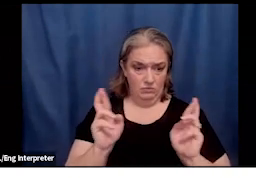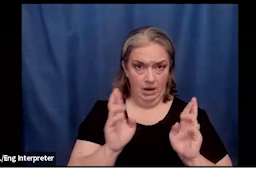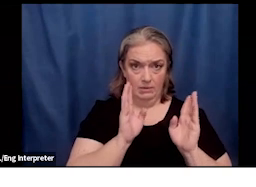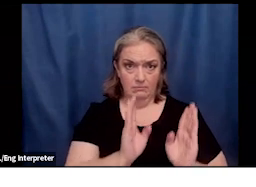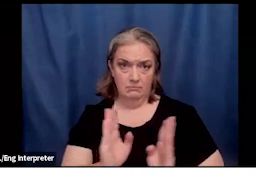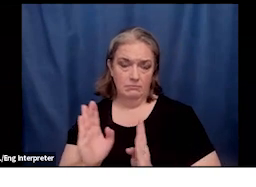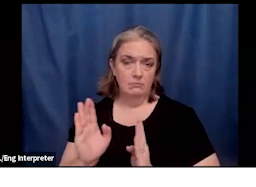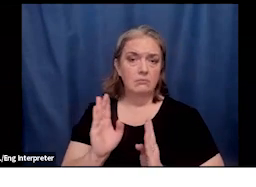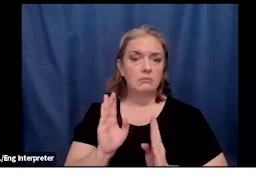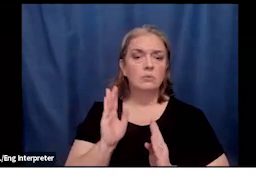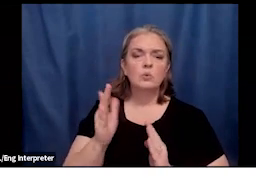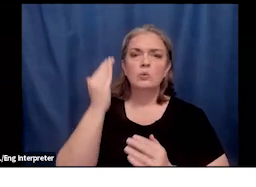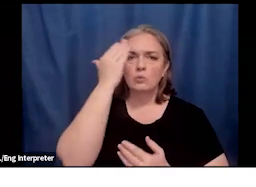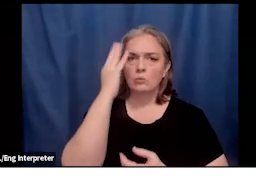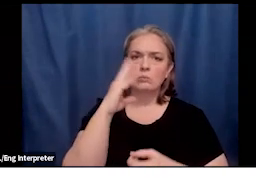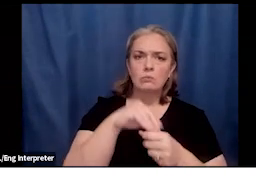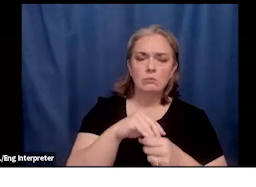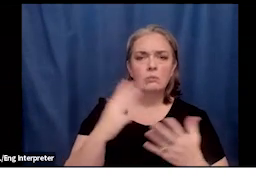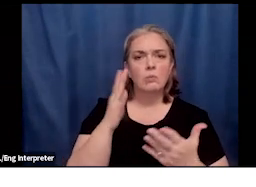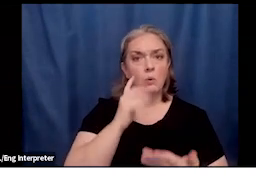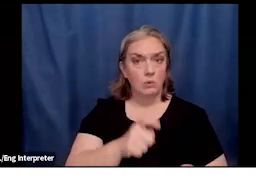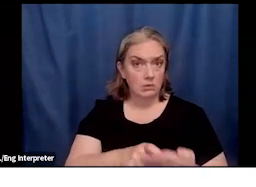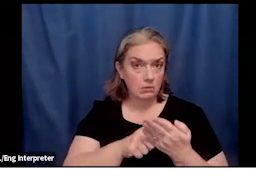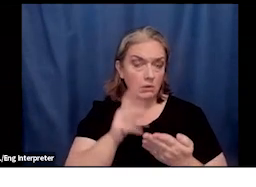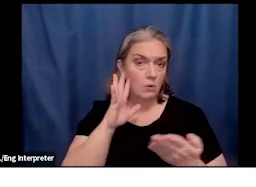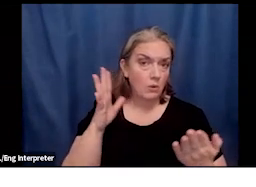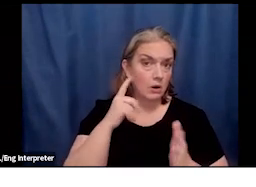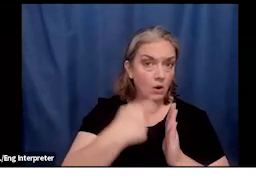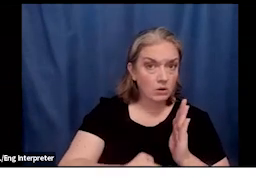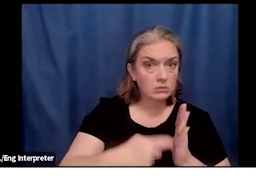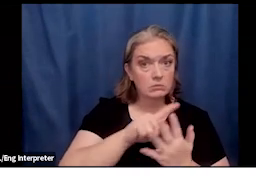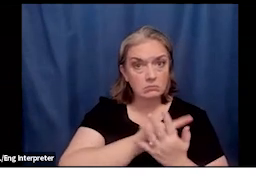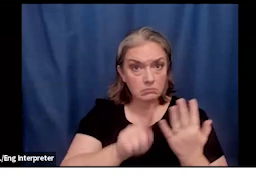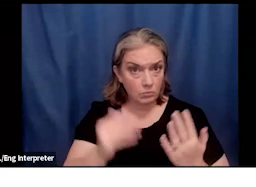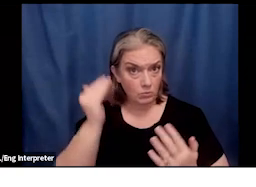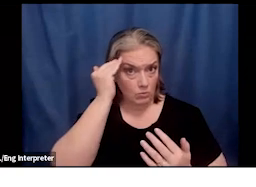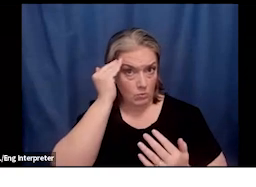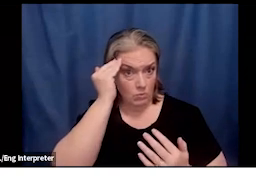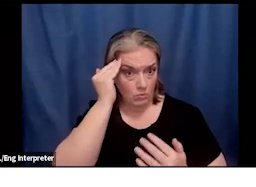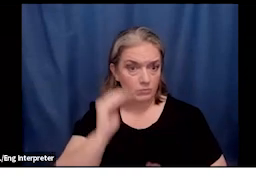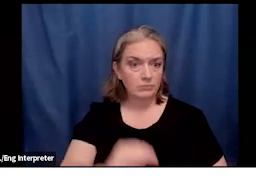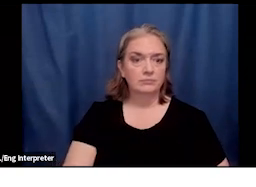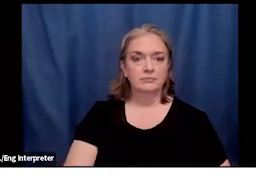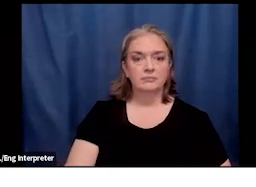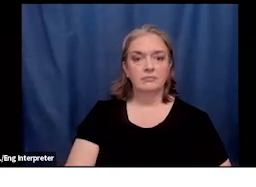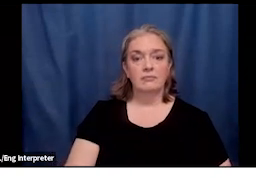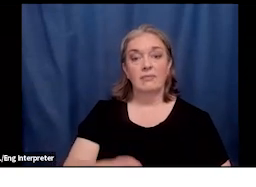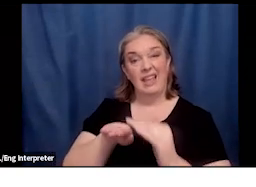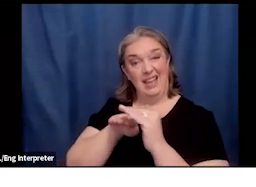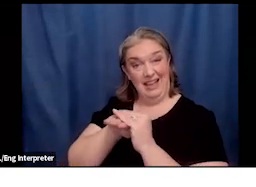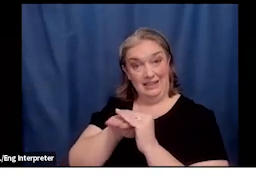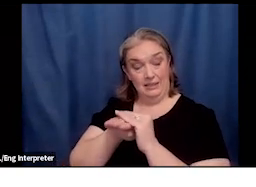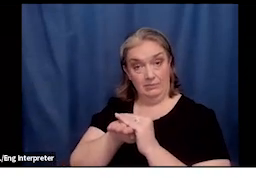know what this project or program is going to cost to do. We're looking at accessibility, which we sort of break down